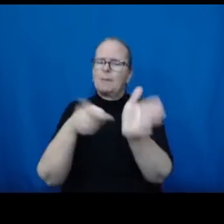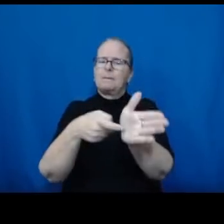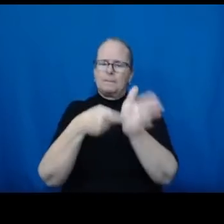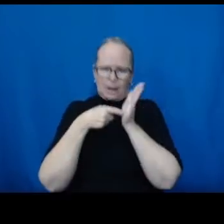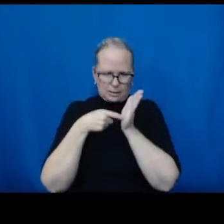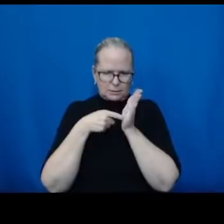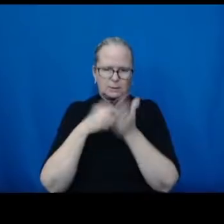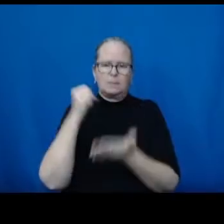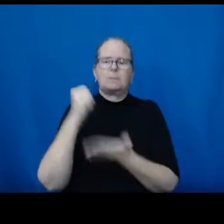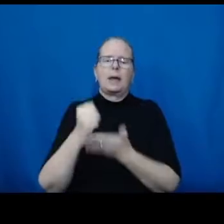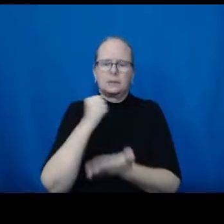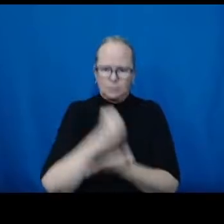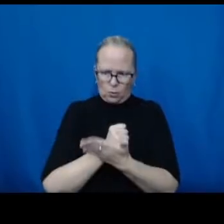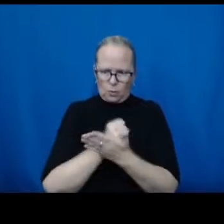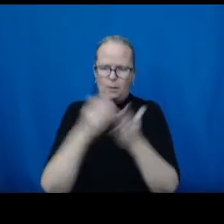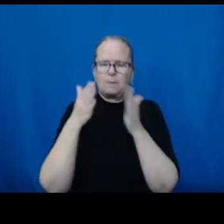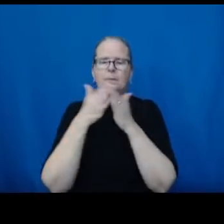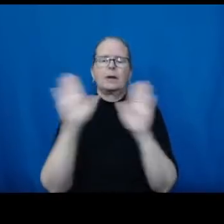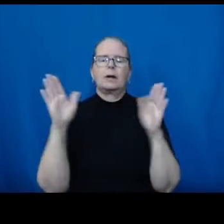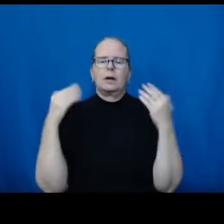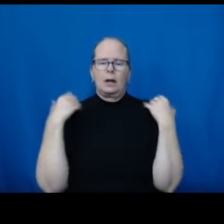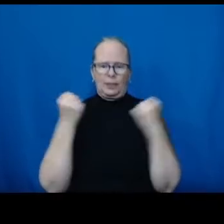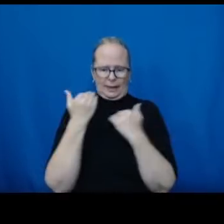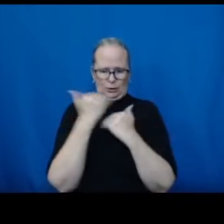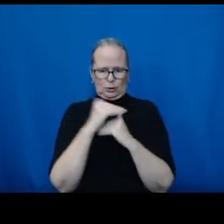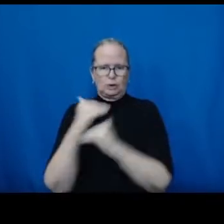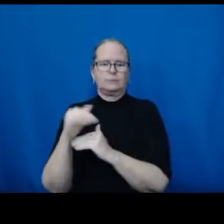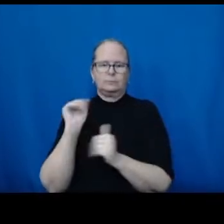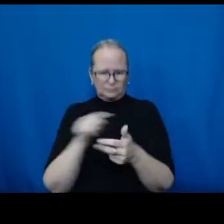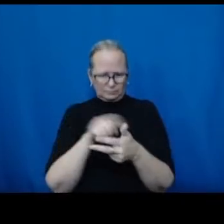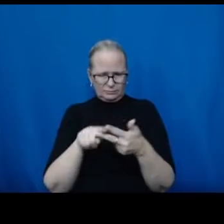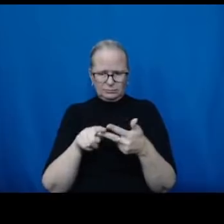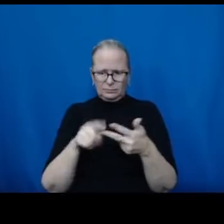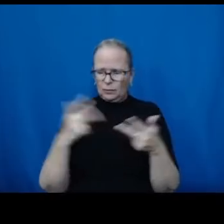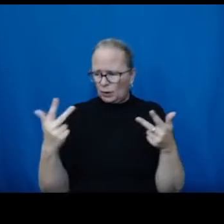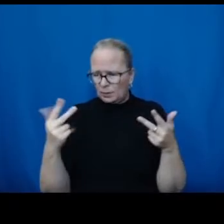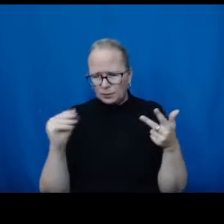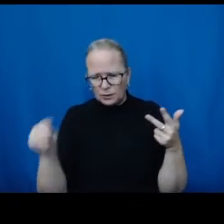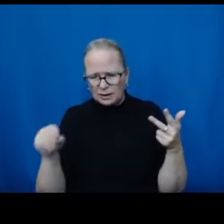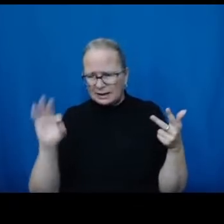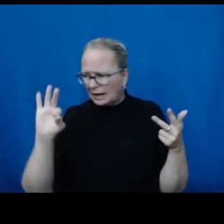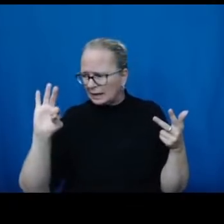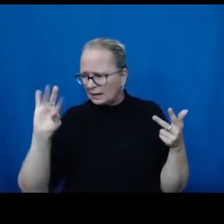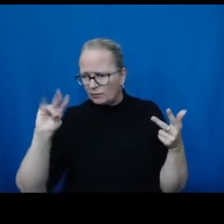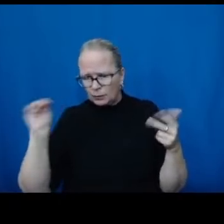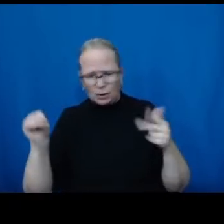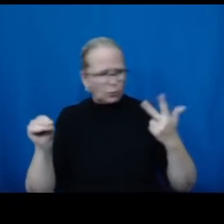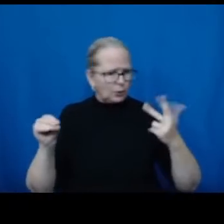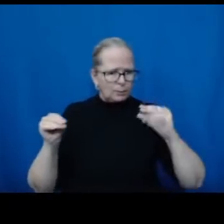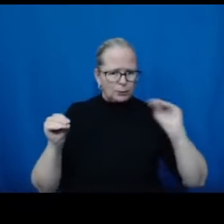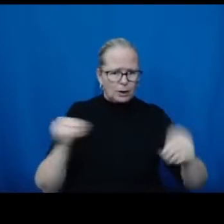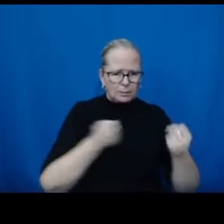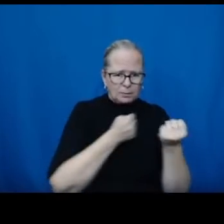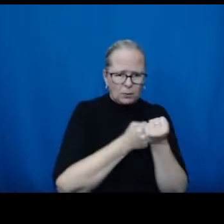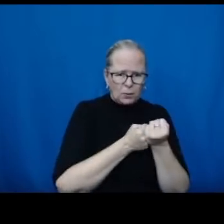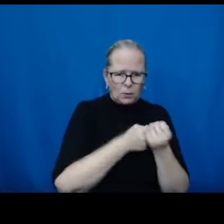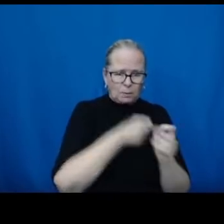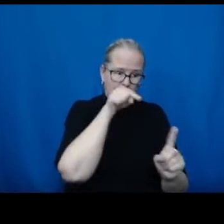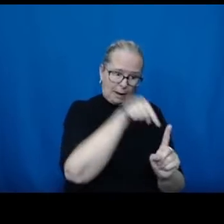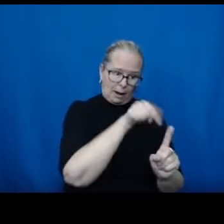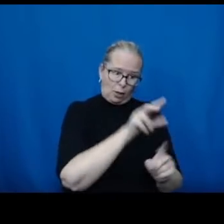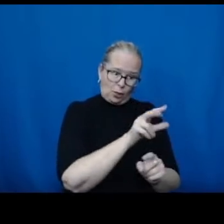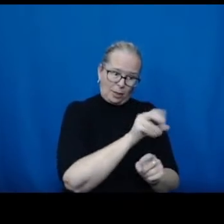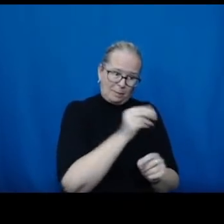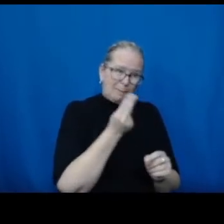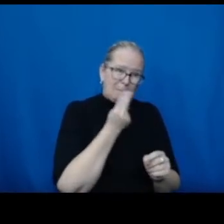a really adverse impact. So it matters from that perspective. I think it also matters from the workforce perspective. I don't think it's as acute as in,